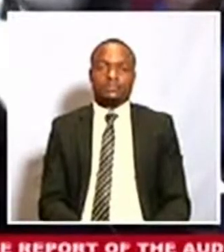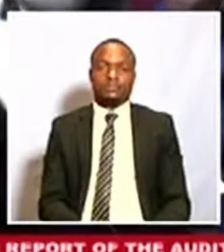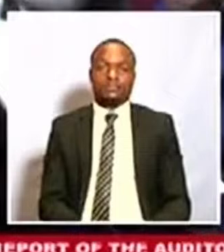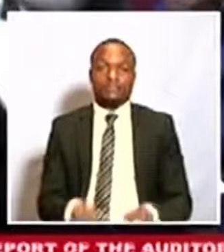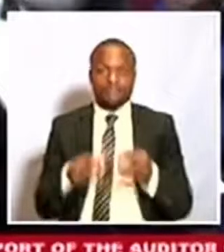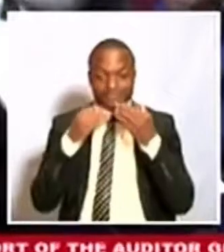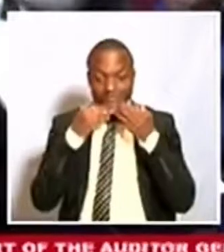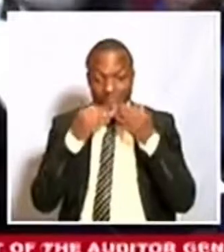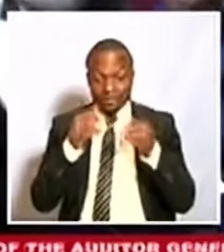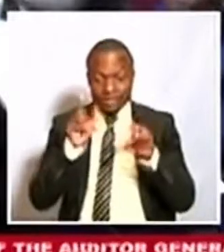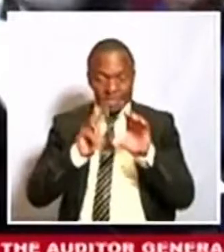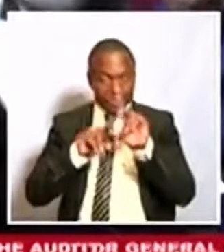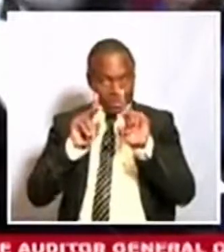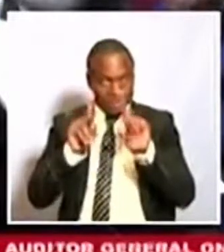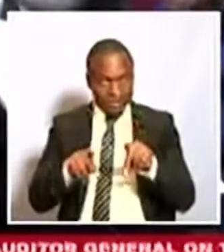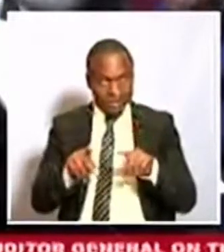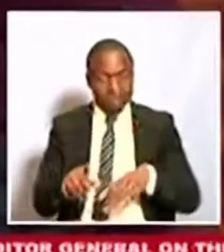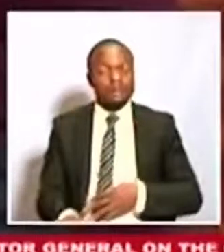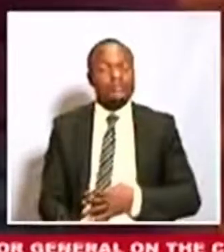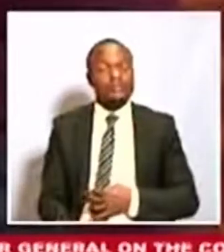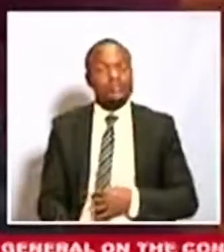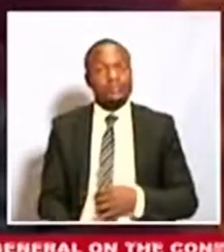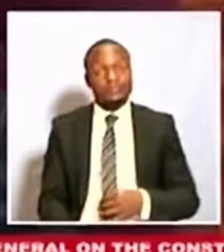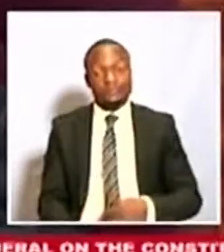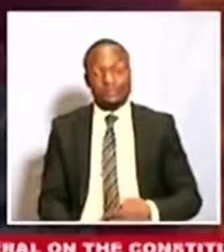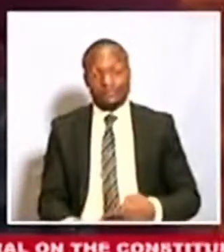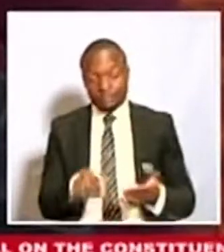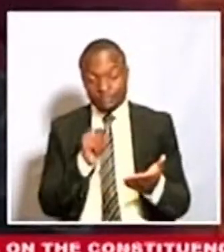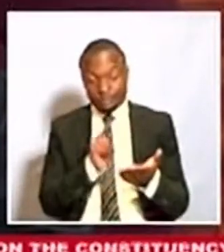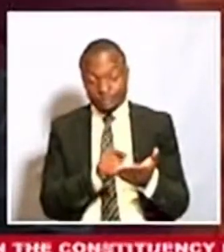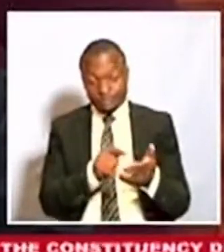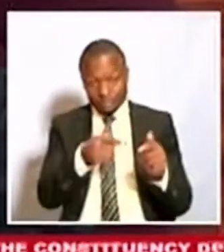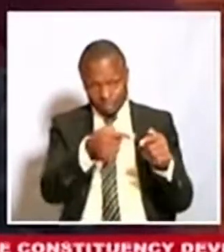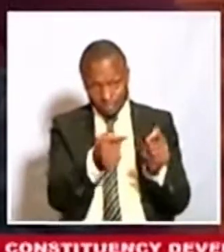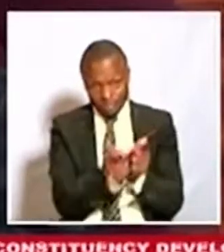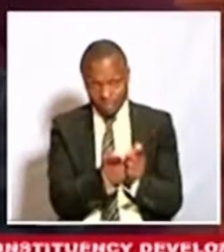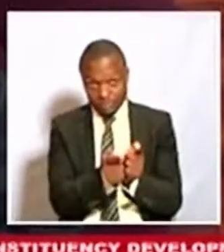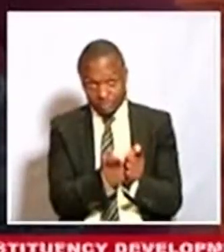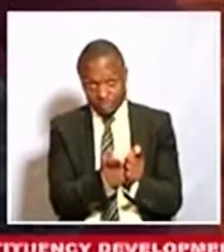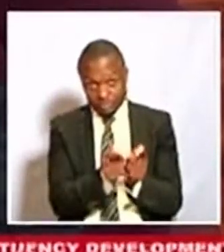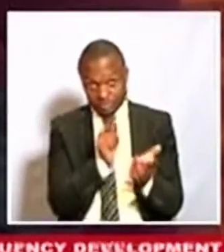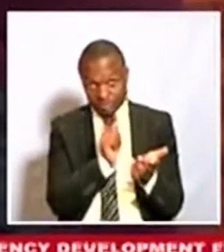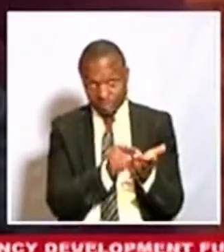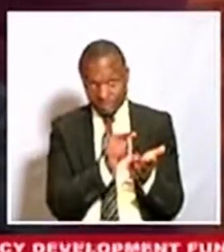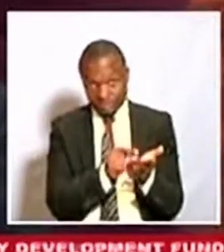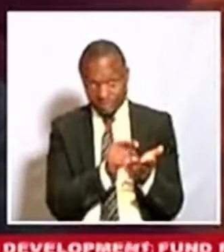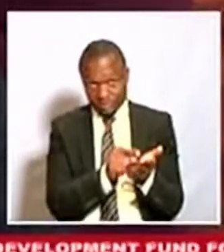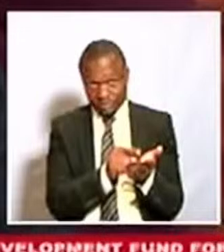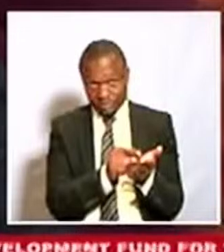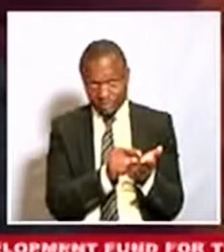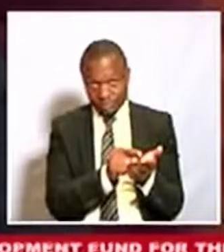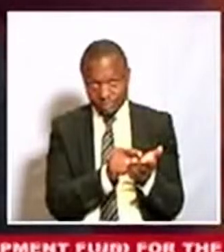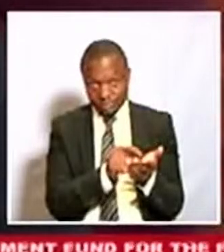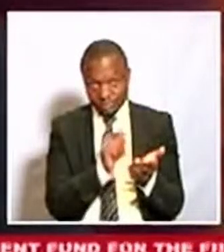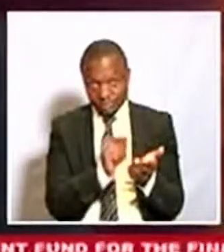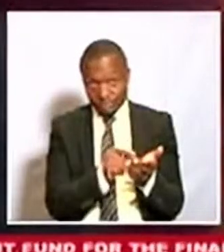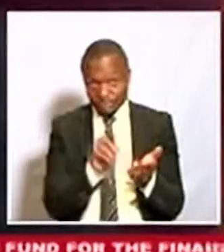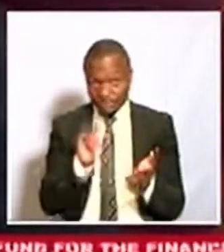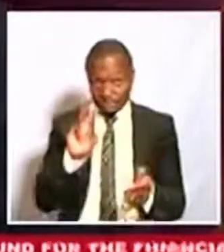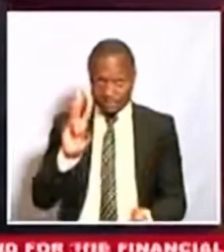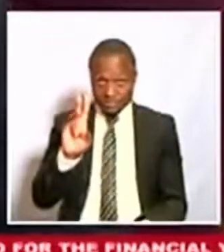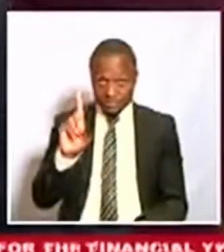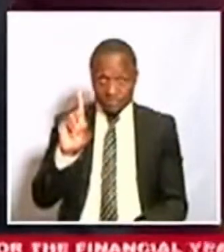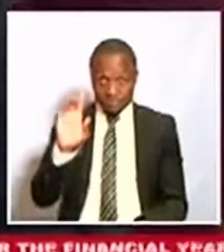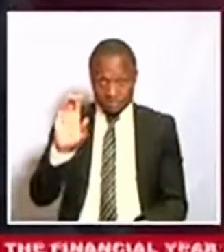Thank you, Chair. So, for this group, 12 the Tom Singoi, this is the